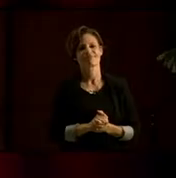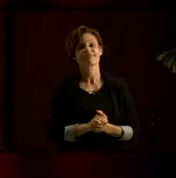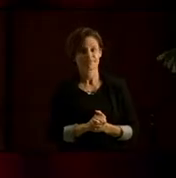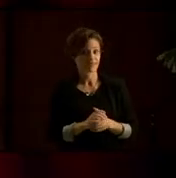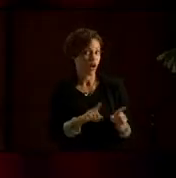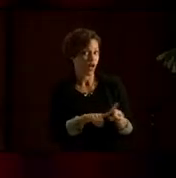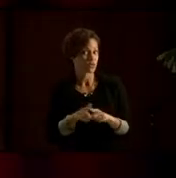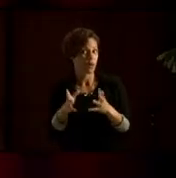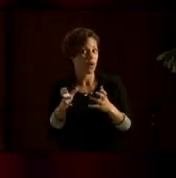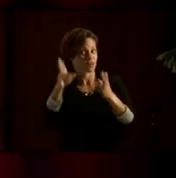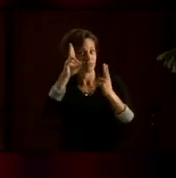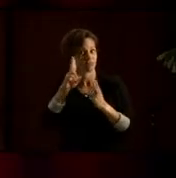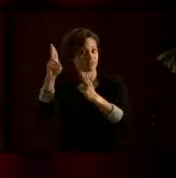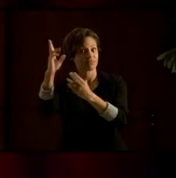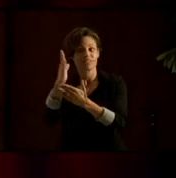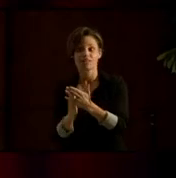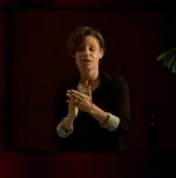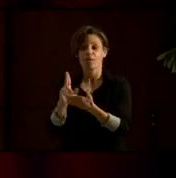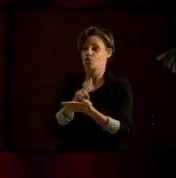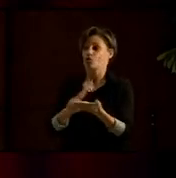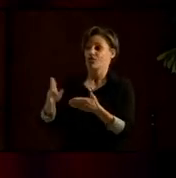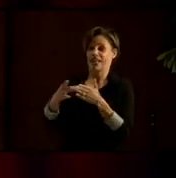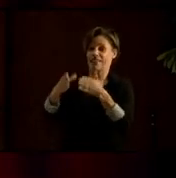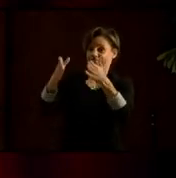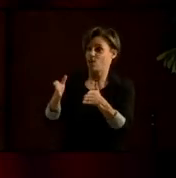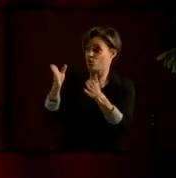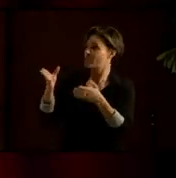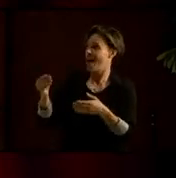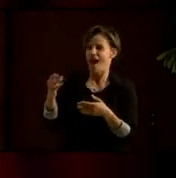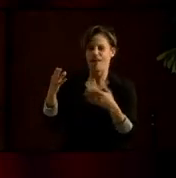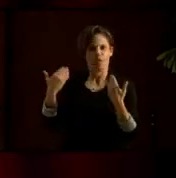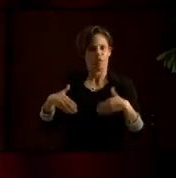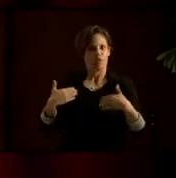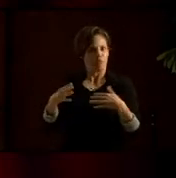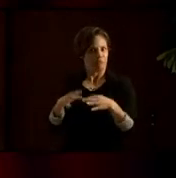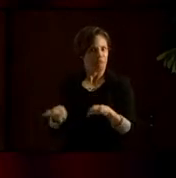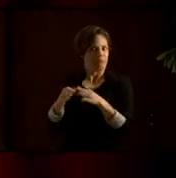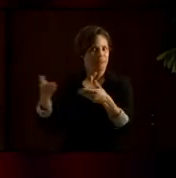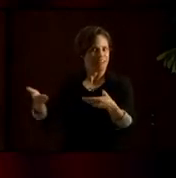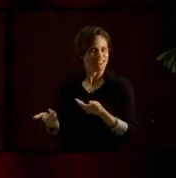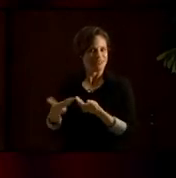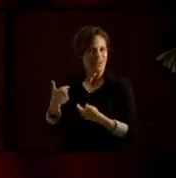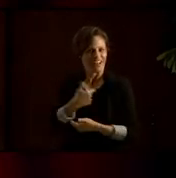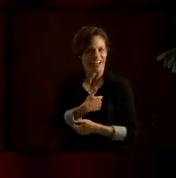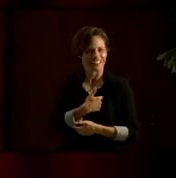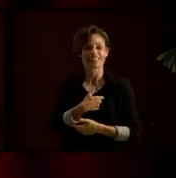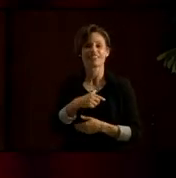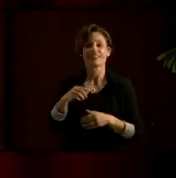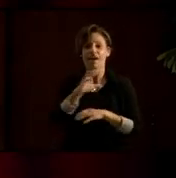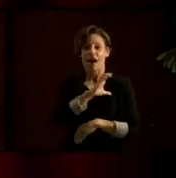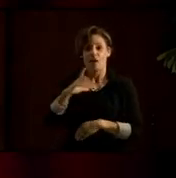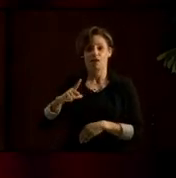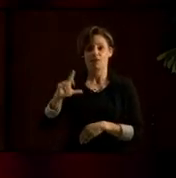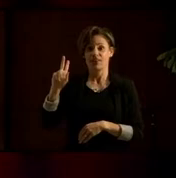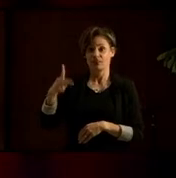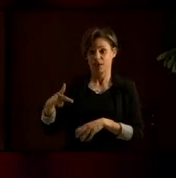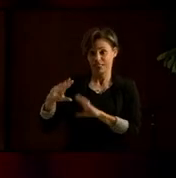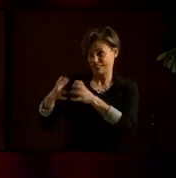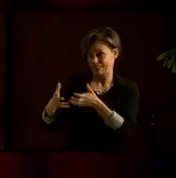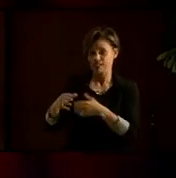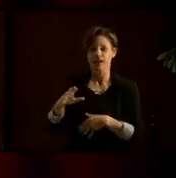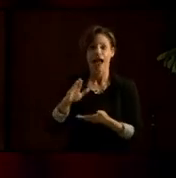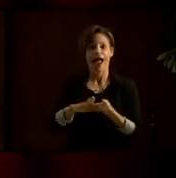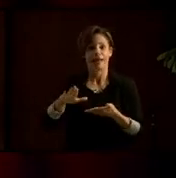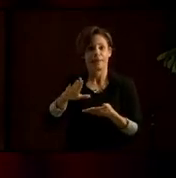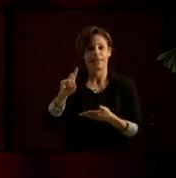I'd also like to acknowledge some of our university leaders and the distinguished guests joining us today. We have our members of the Council of Vice Presidents, our Academic Dean's